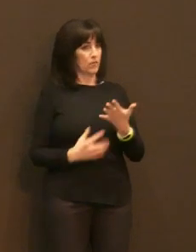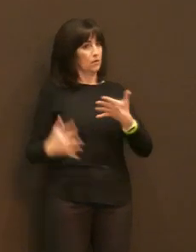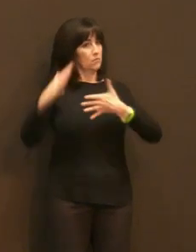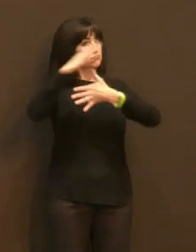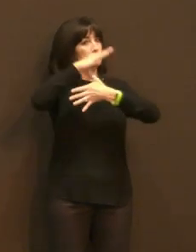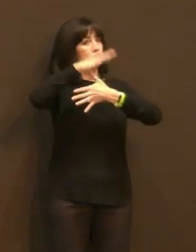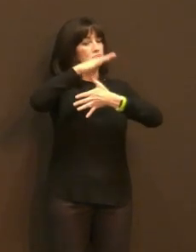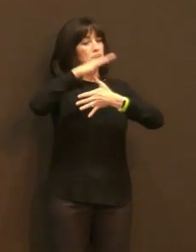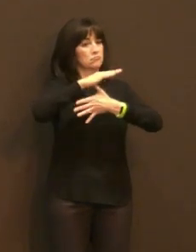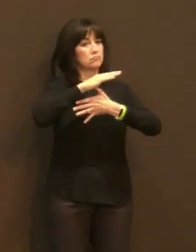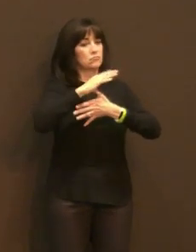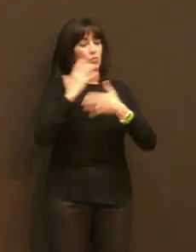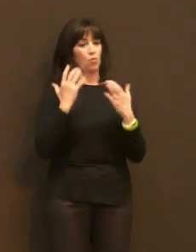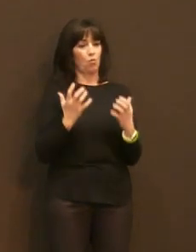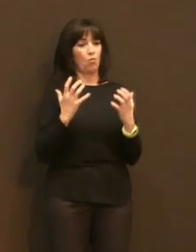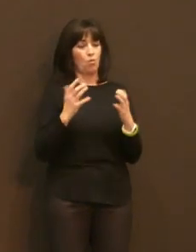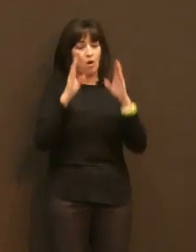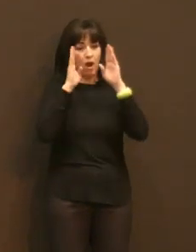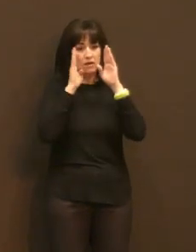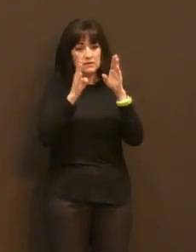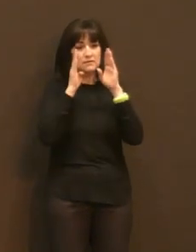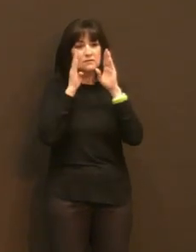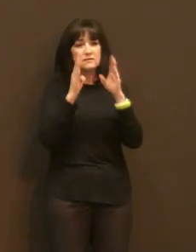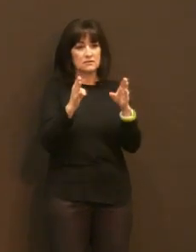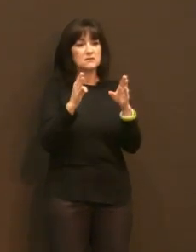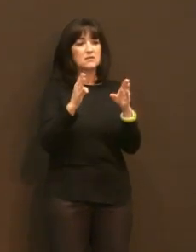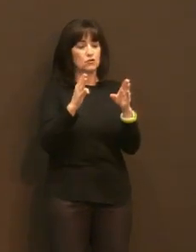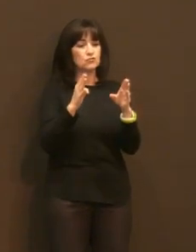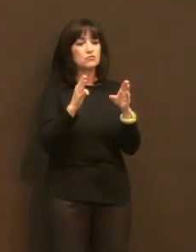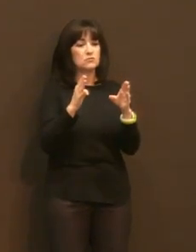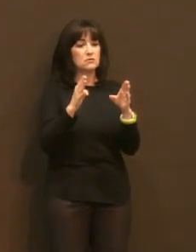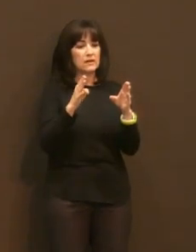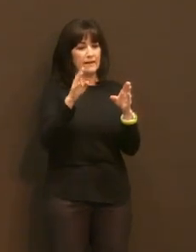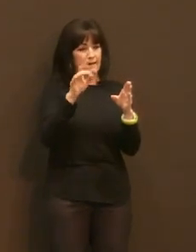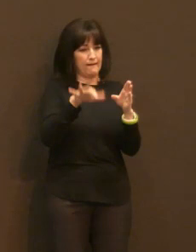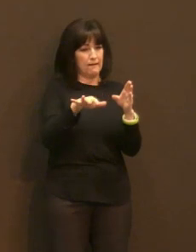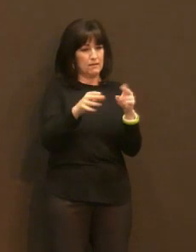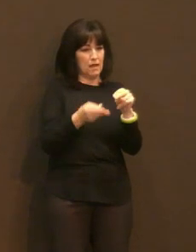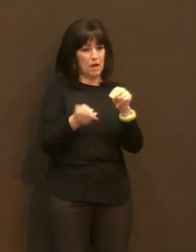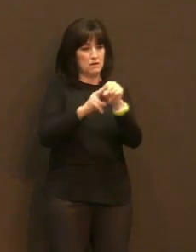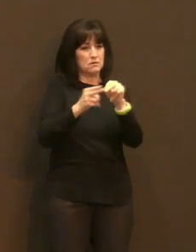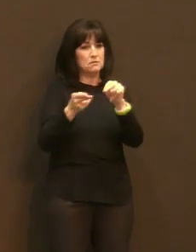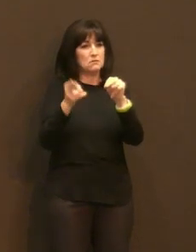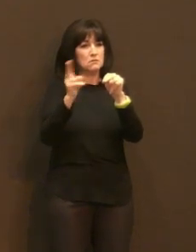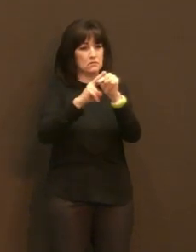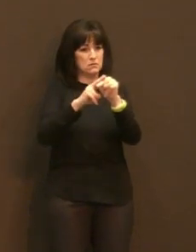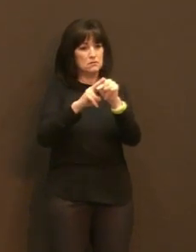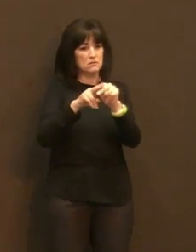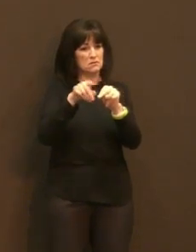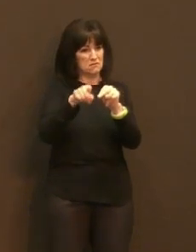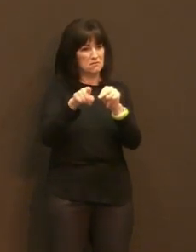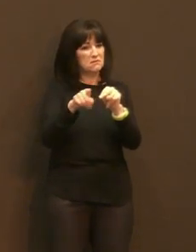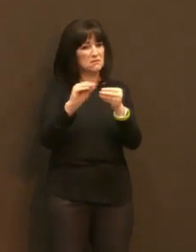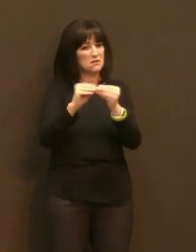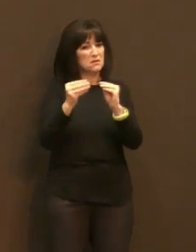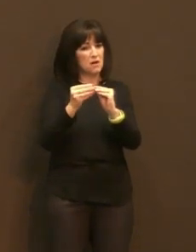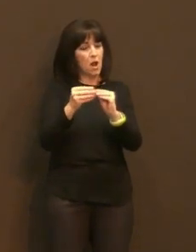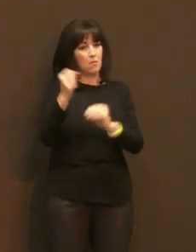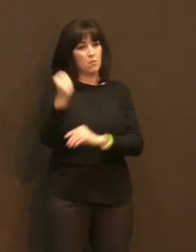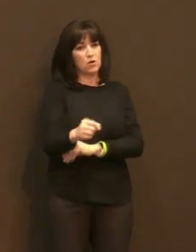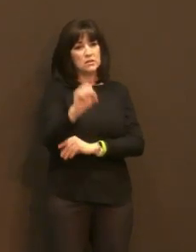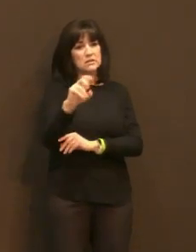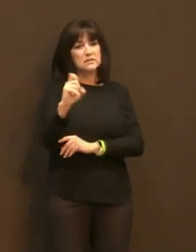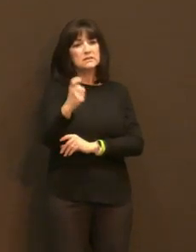on what seems to be an increase in cases in a particular community in Sussex County, namely the